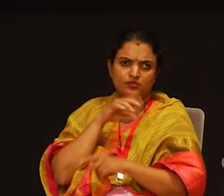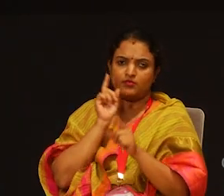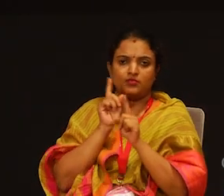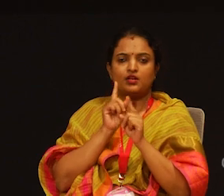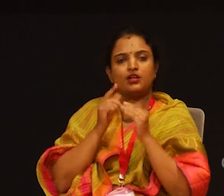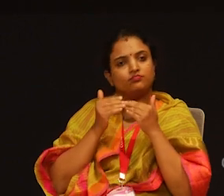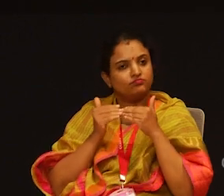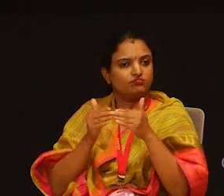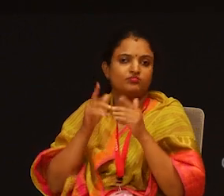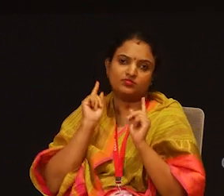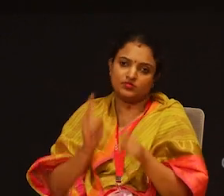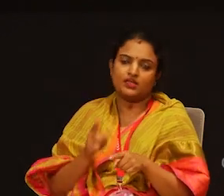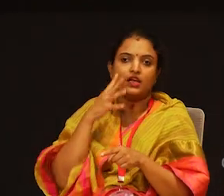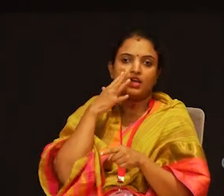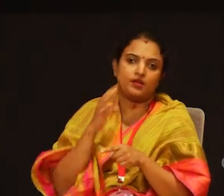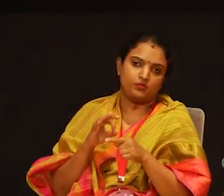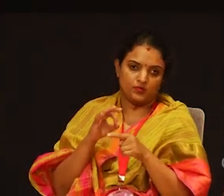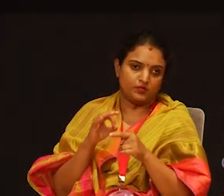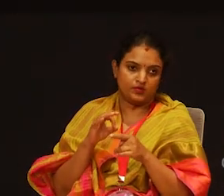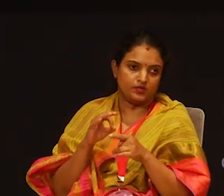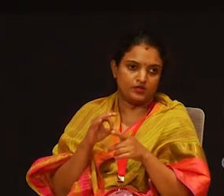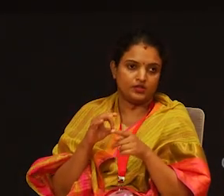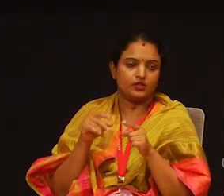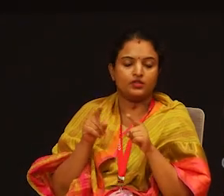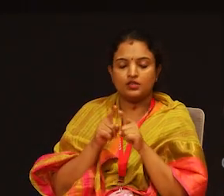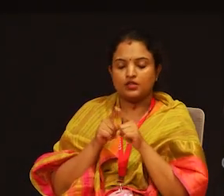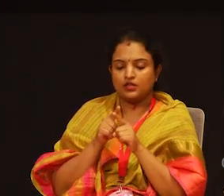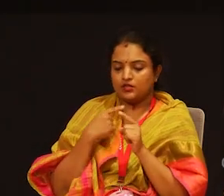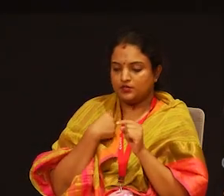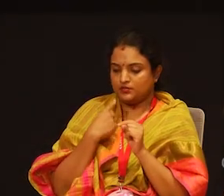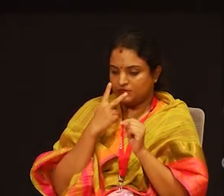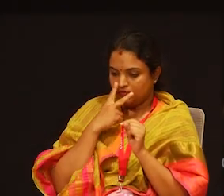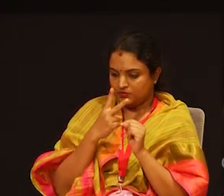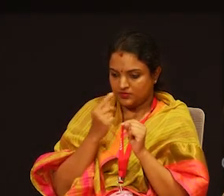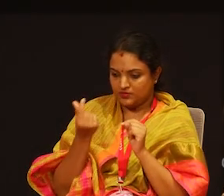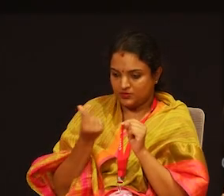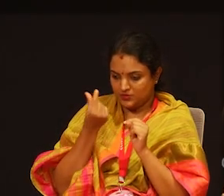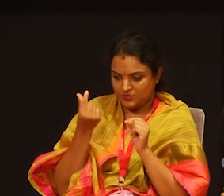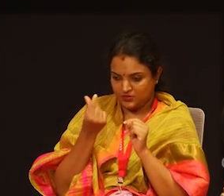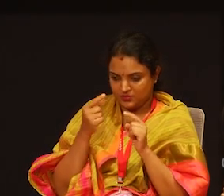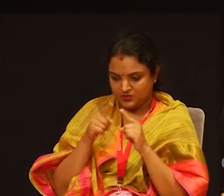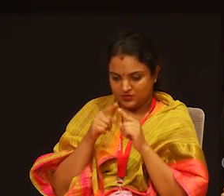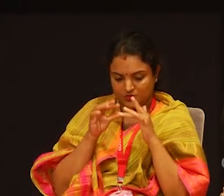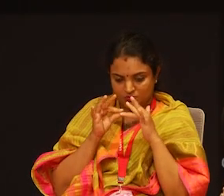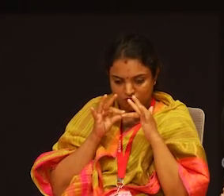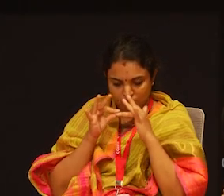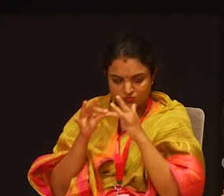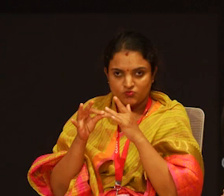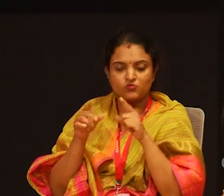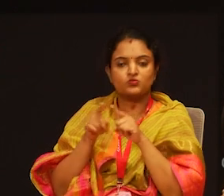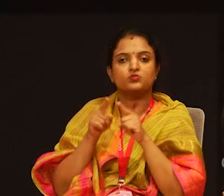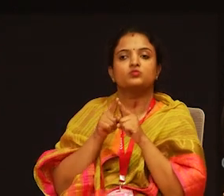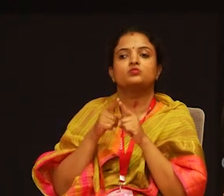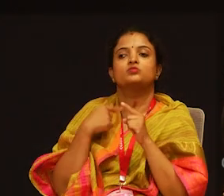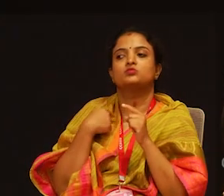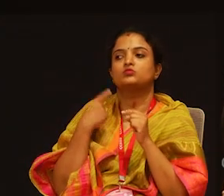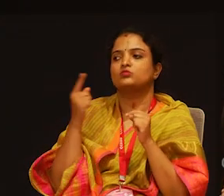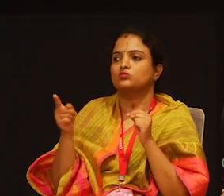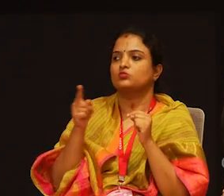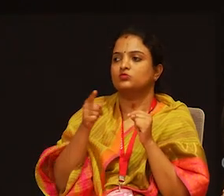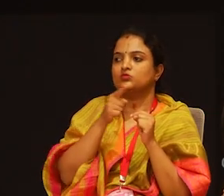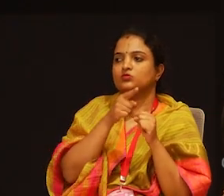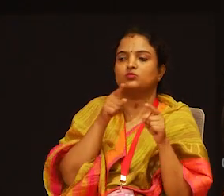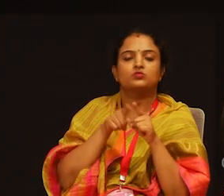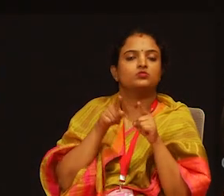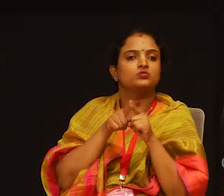essential. By recognizing and addressing unique cognitive profiles of each student,